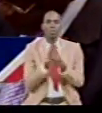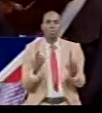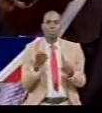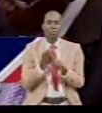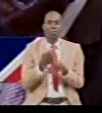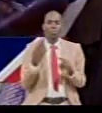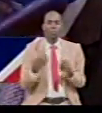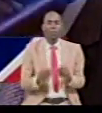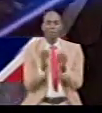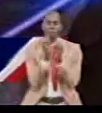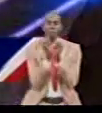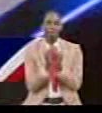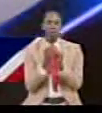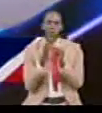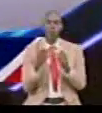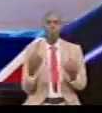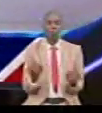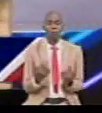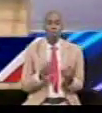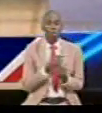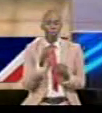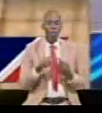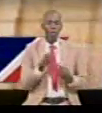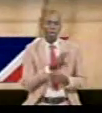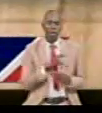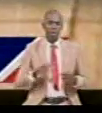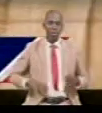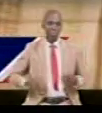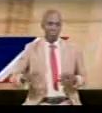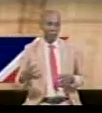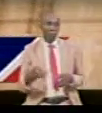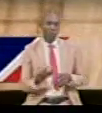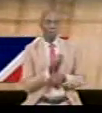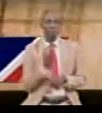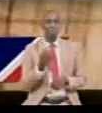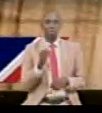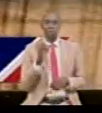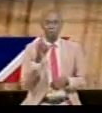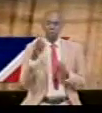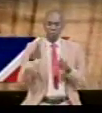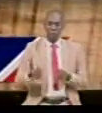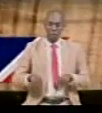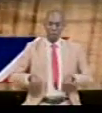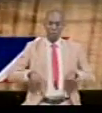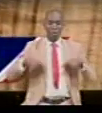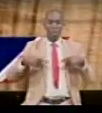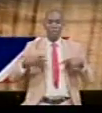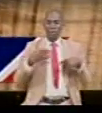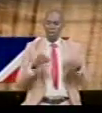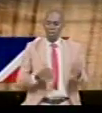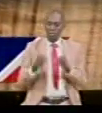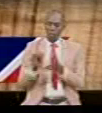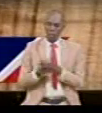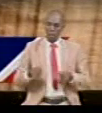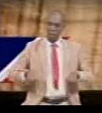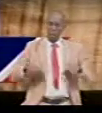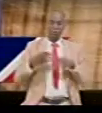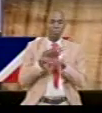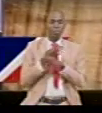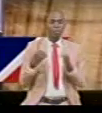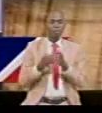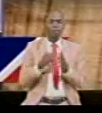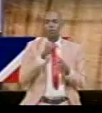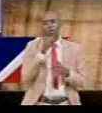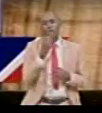sin. When Christ takes up a life and sets that life free, it is not partial